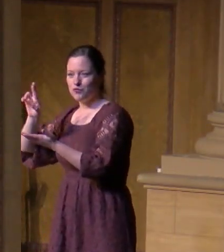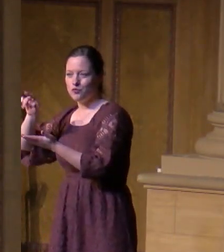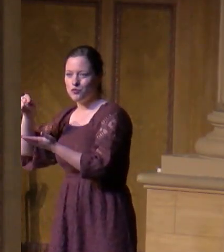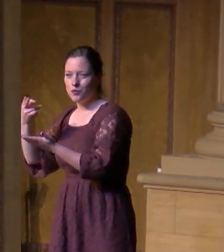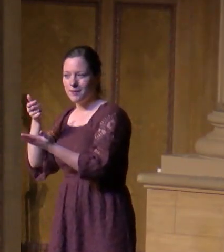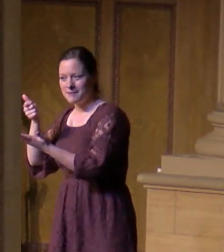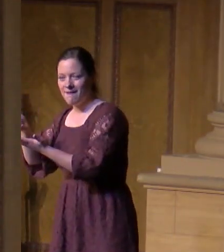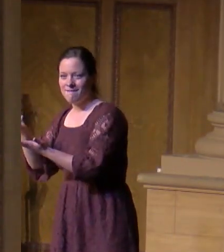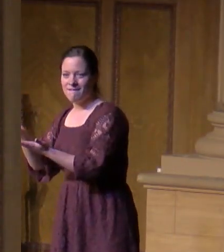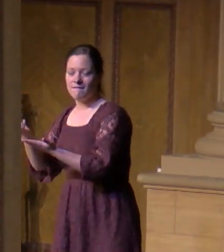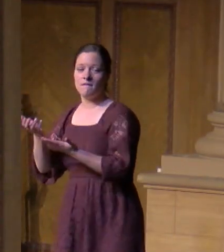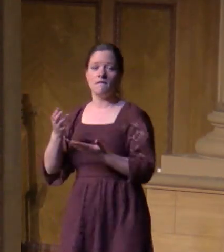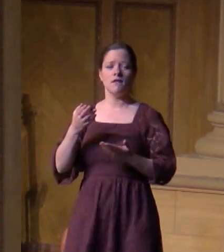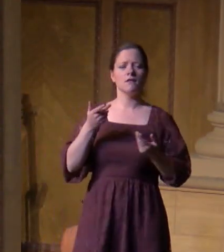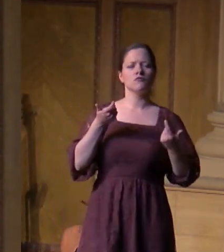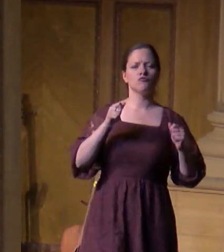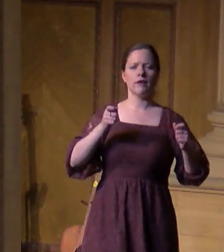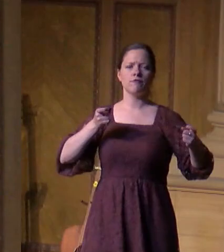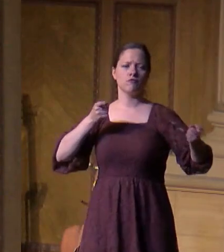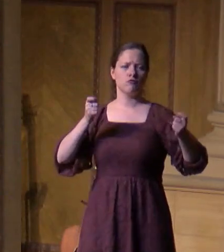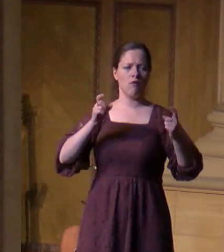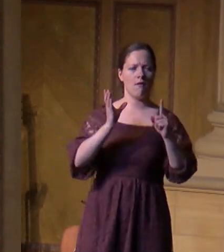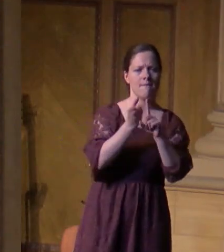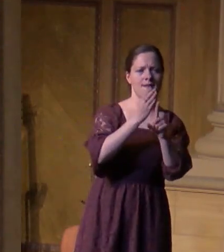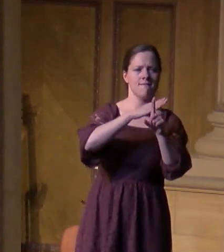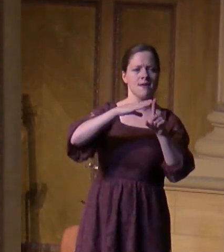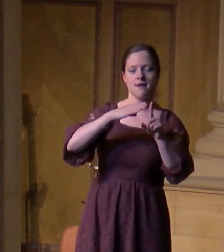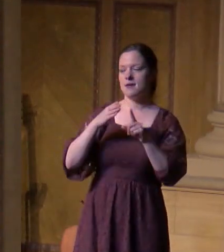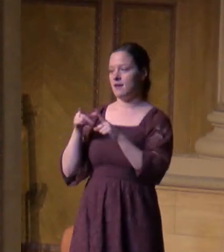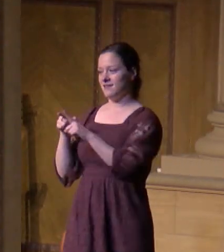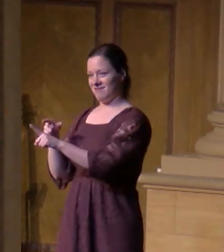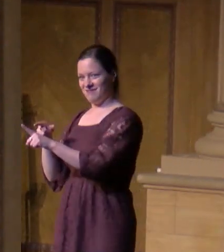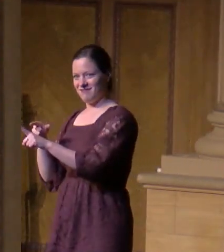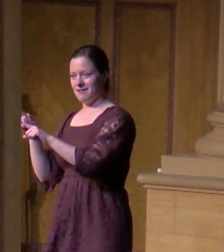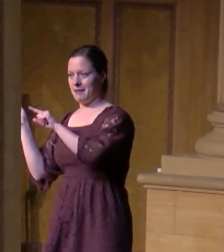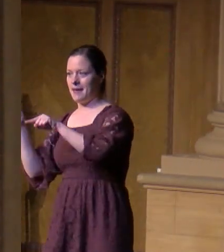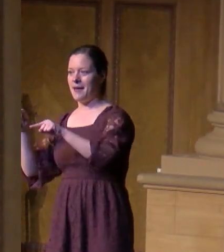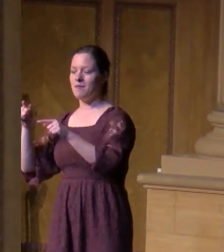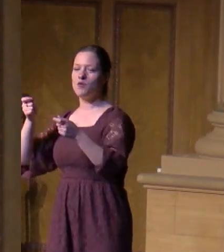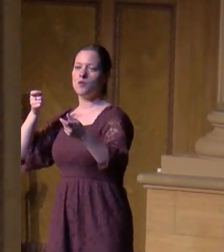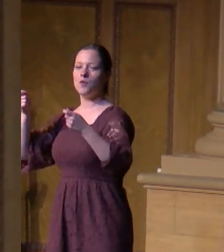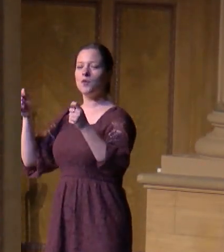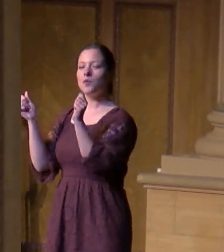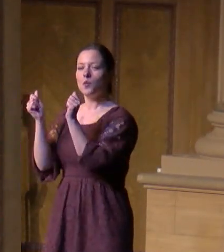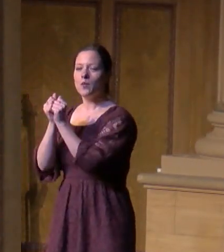King Herod ruled by trying to control and manipulate and Jesus came and ruled with joy